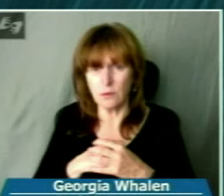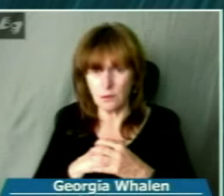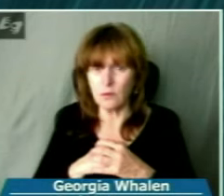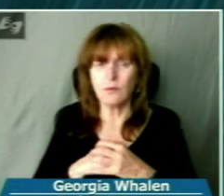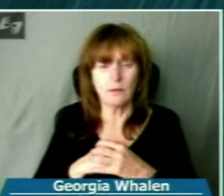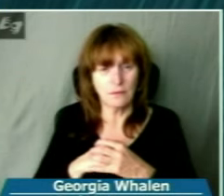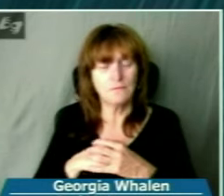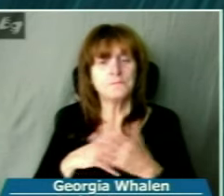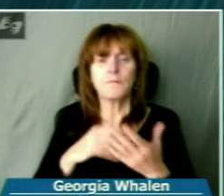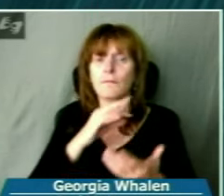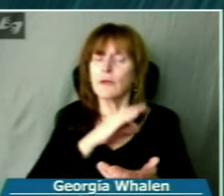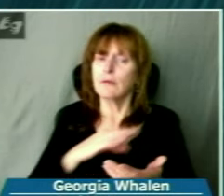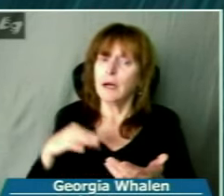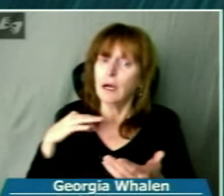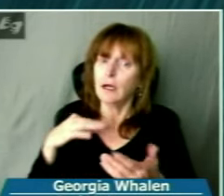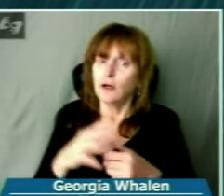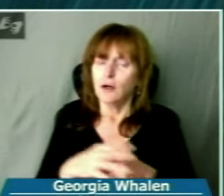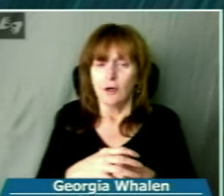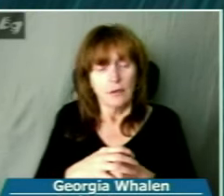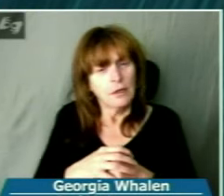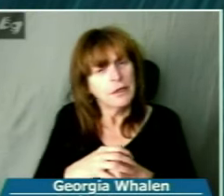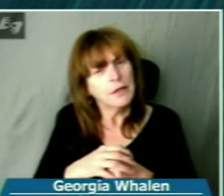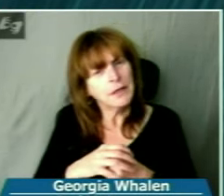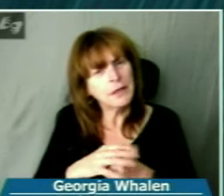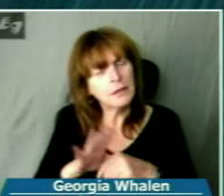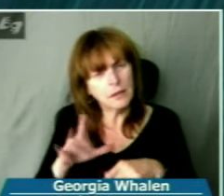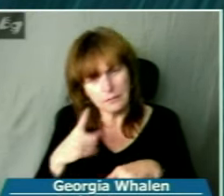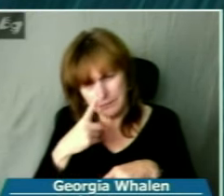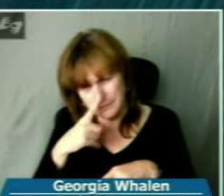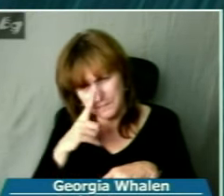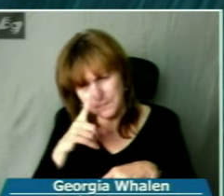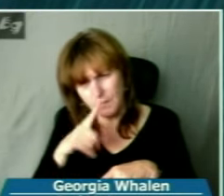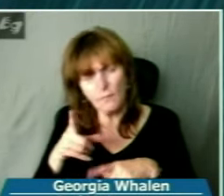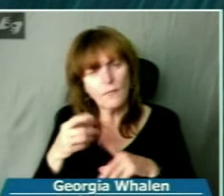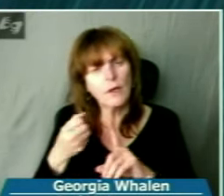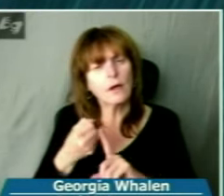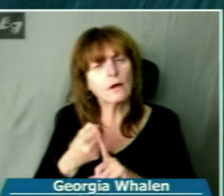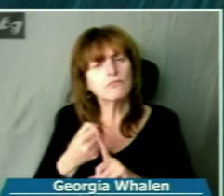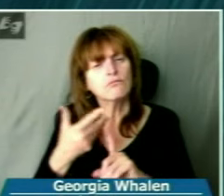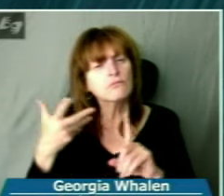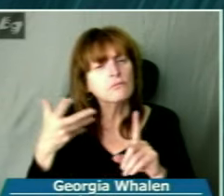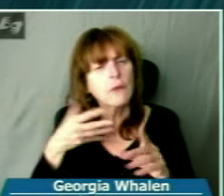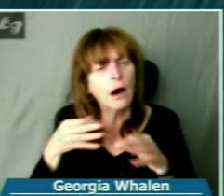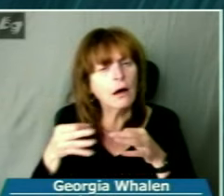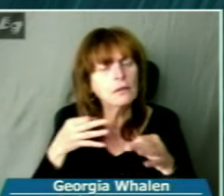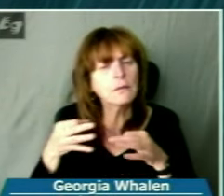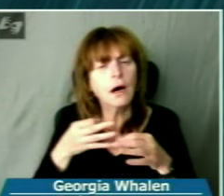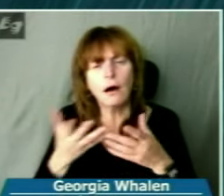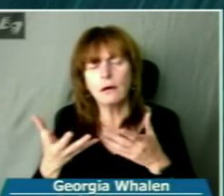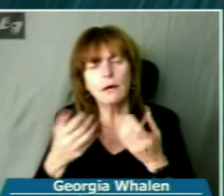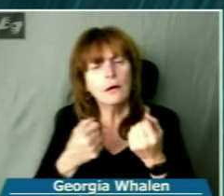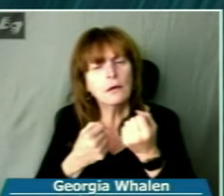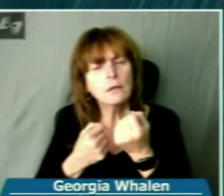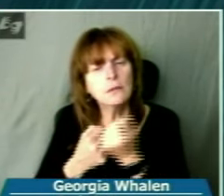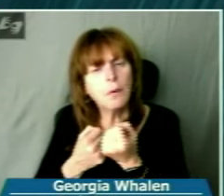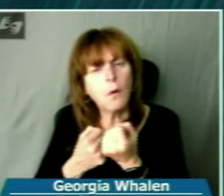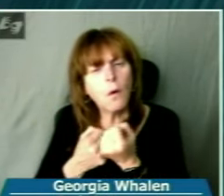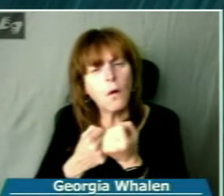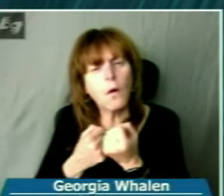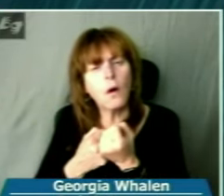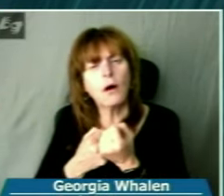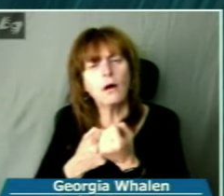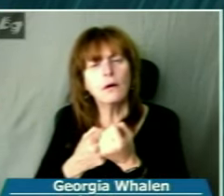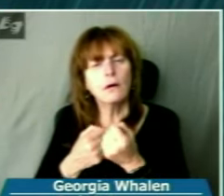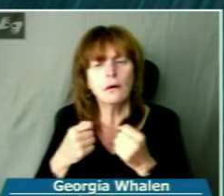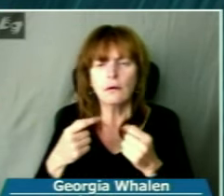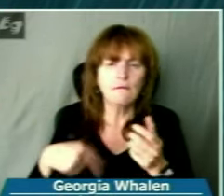hop back over to you now. Would you mind highlighting some of the supports or initiatives for our vulnerable populations from